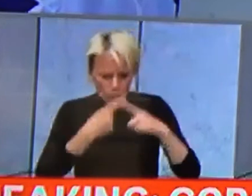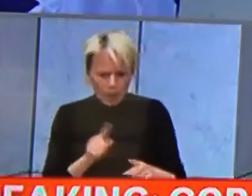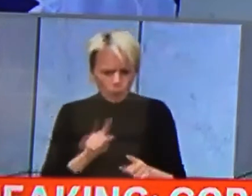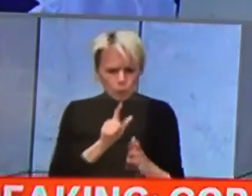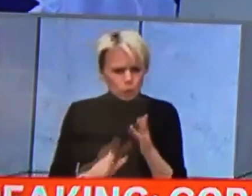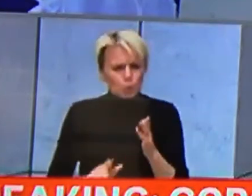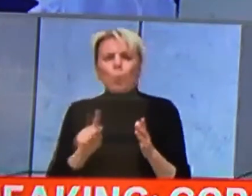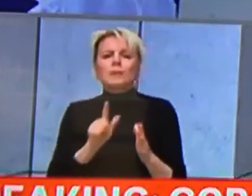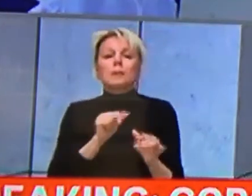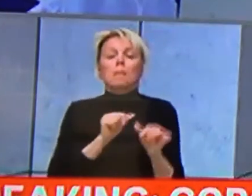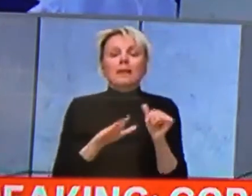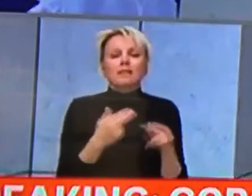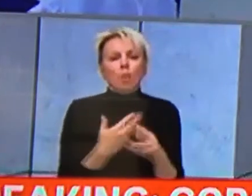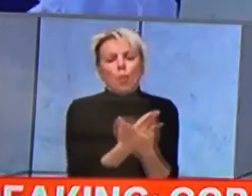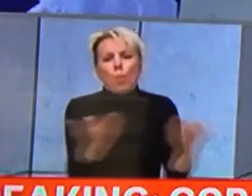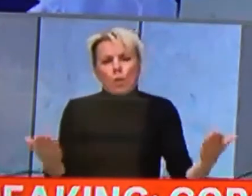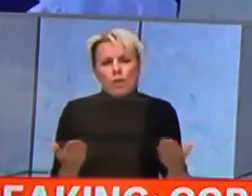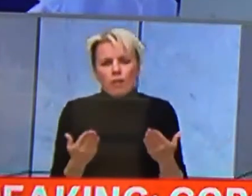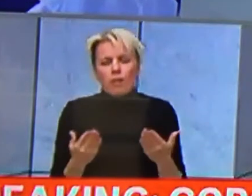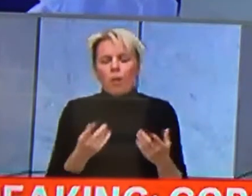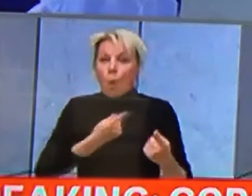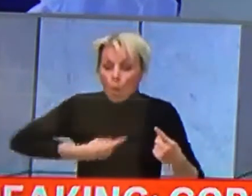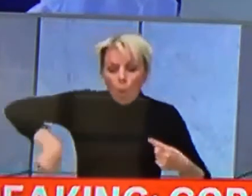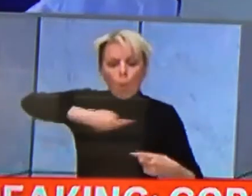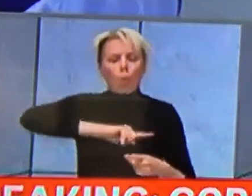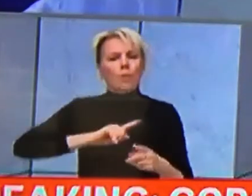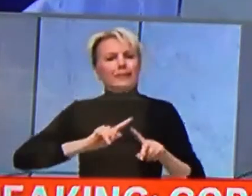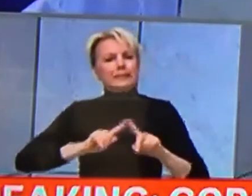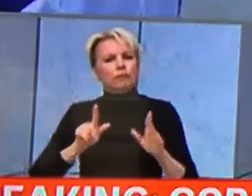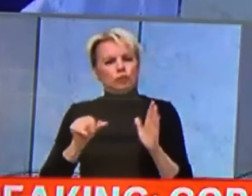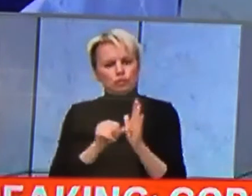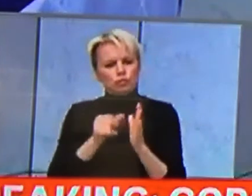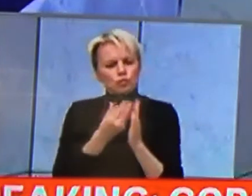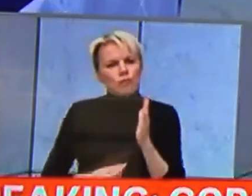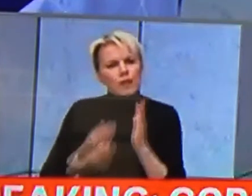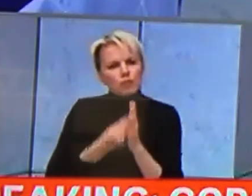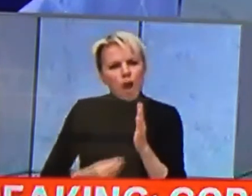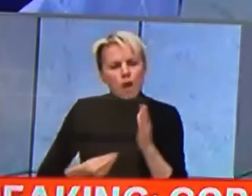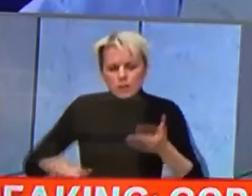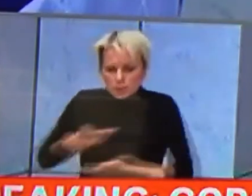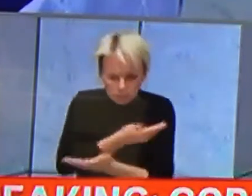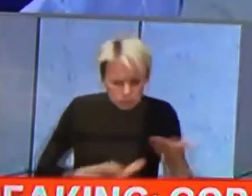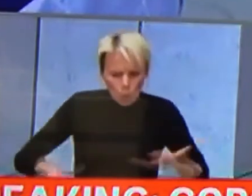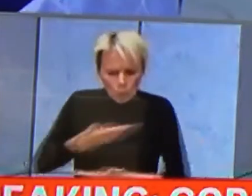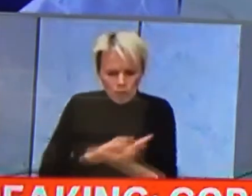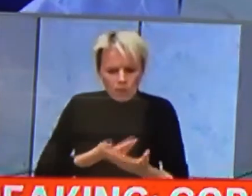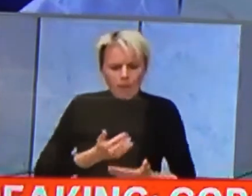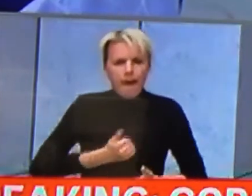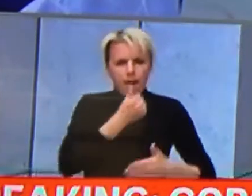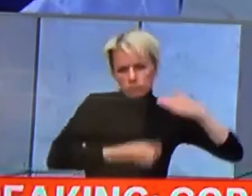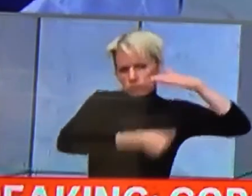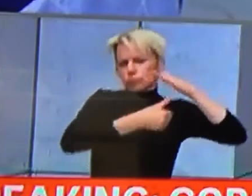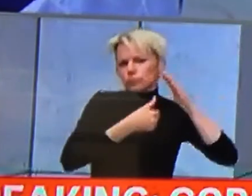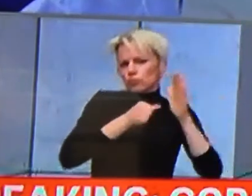is high on the list. The treasurers of all the states and territories working under our treasurer, leading that process,